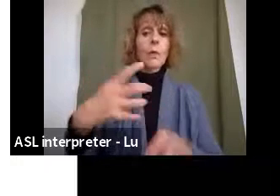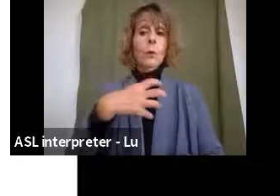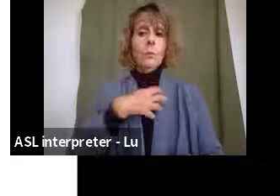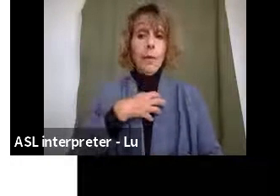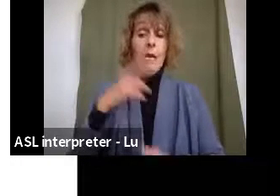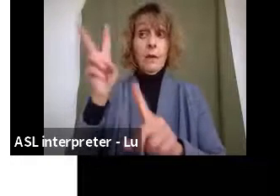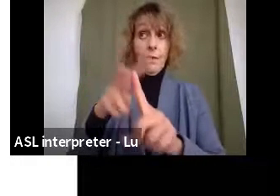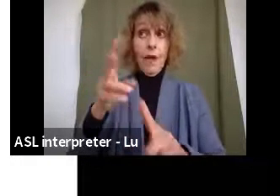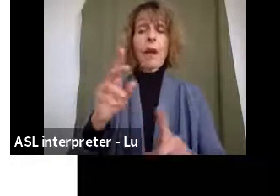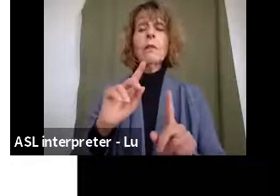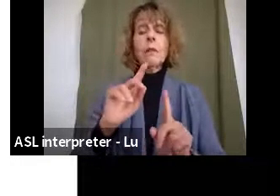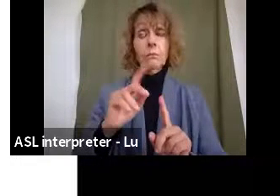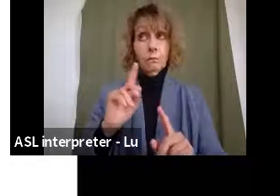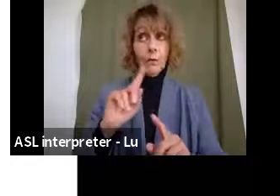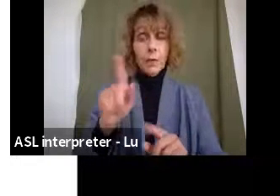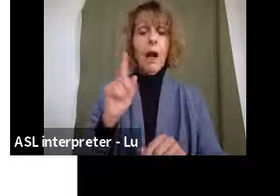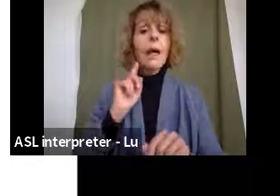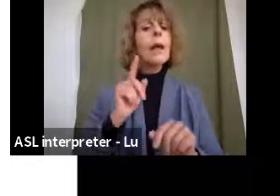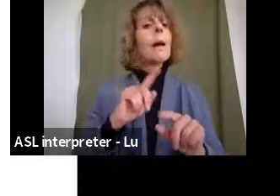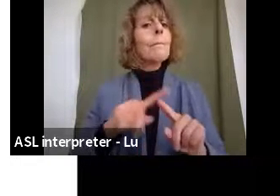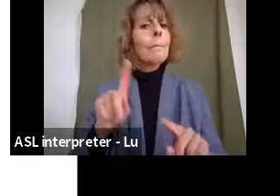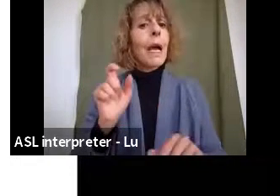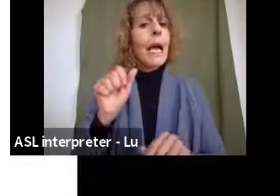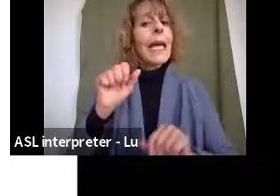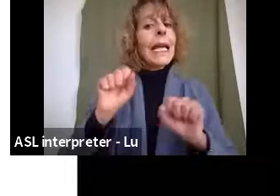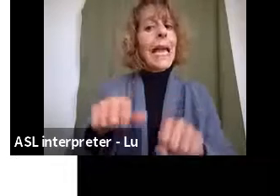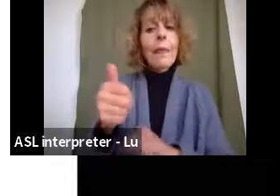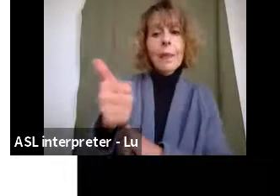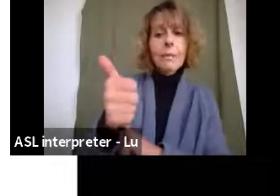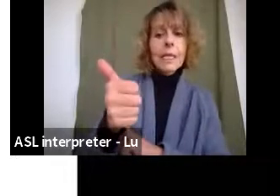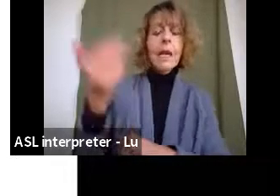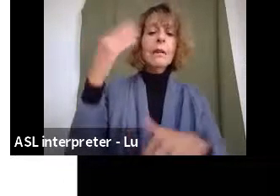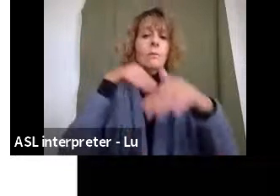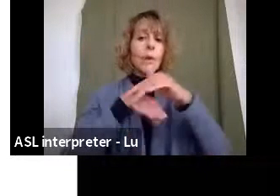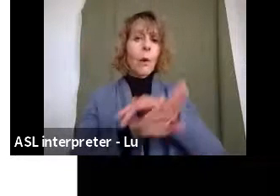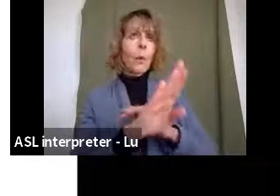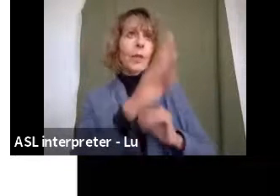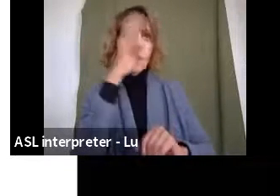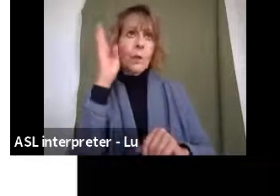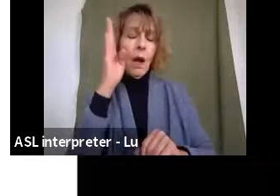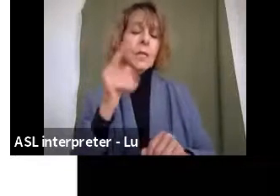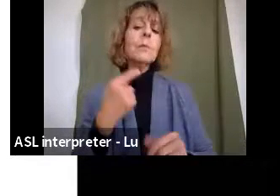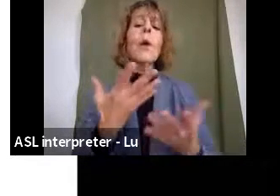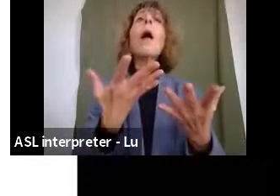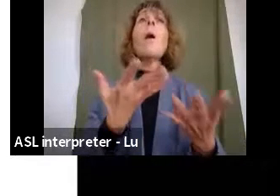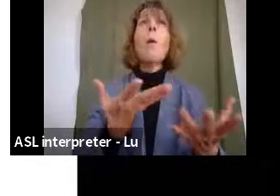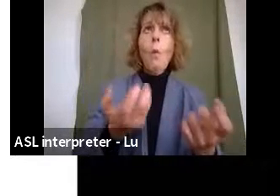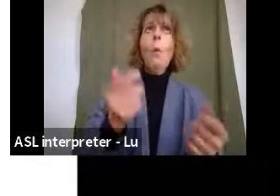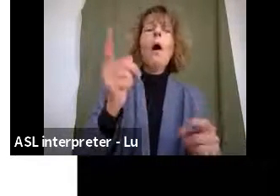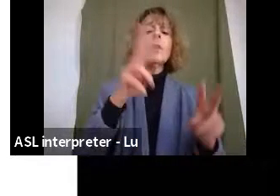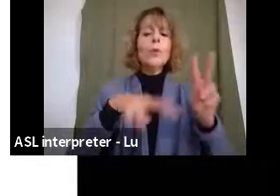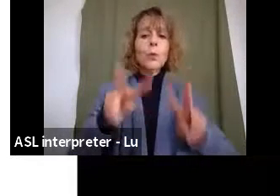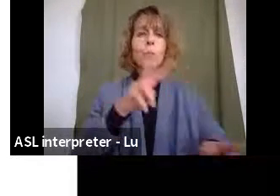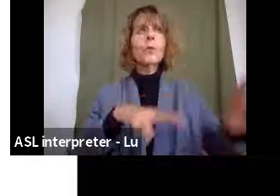agreement. So they're all sort of variations on a theme. They all require what's called a communication